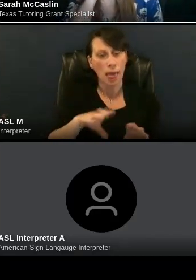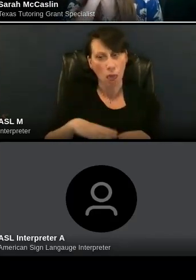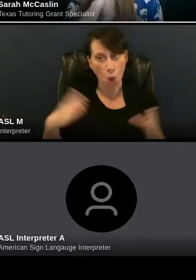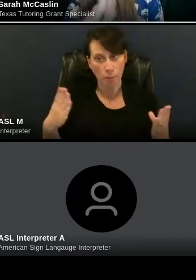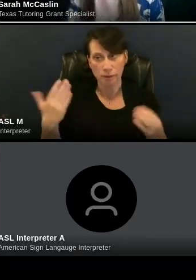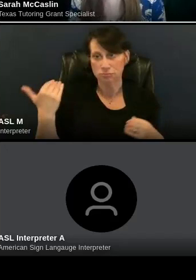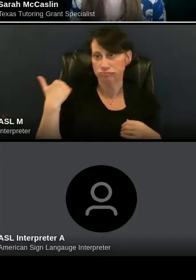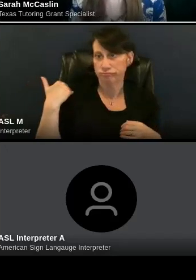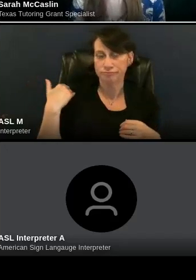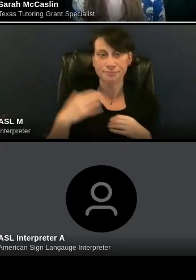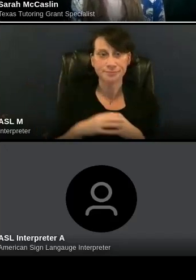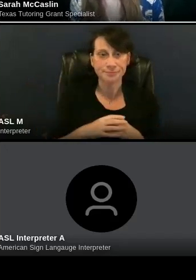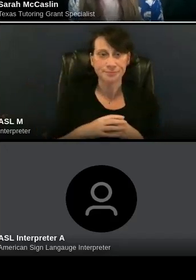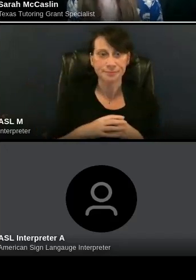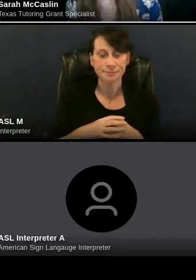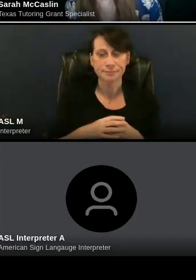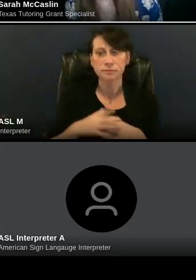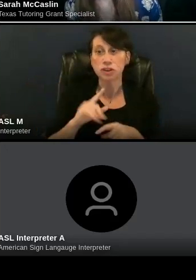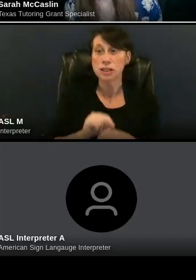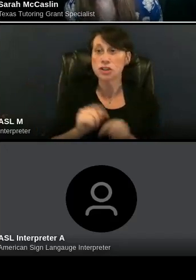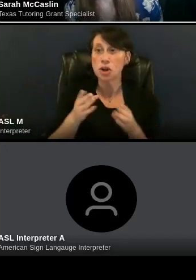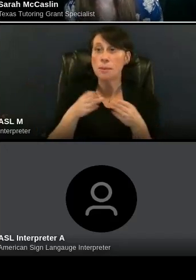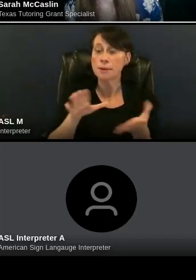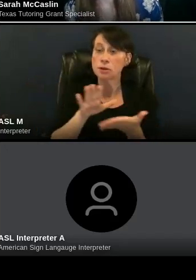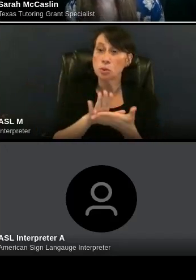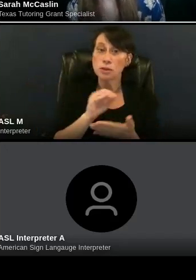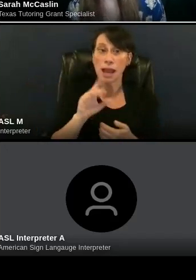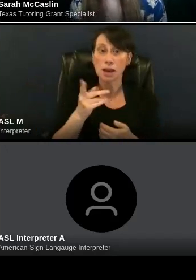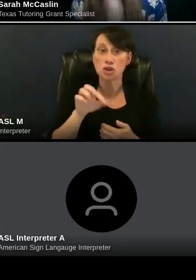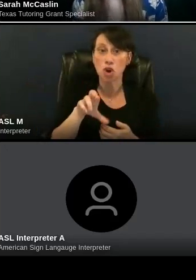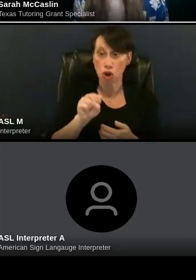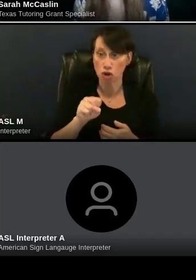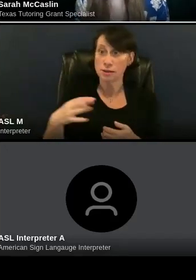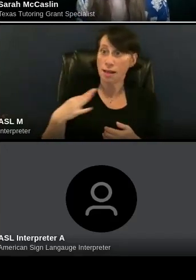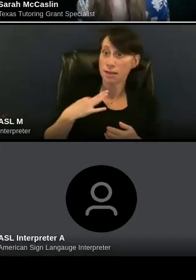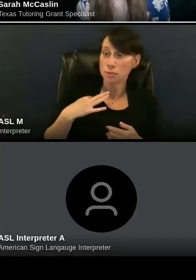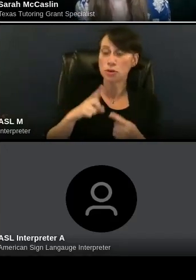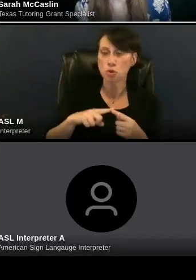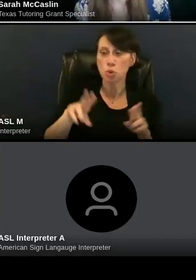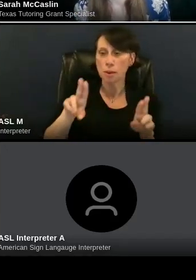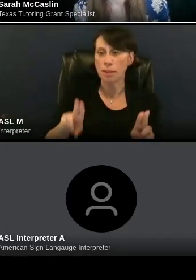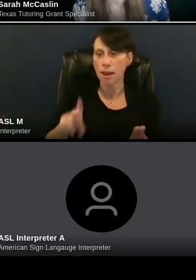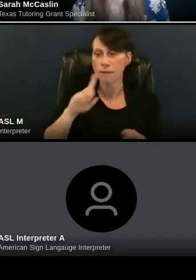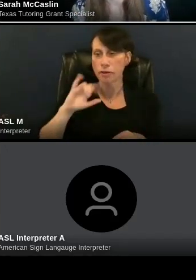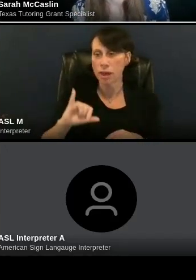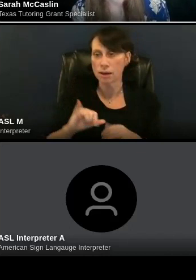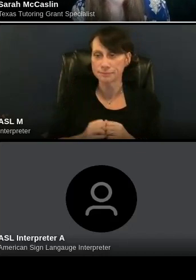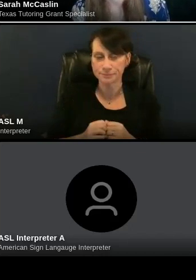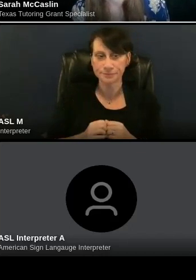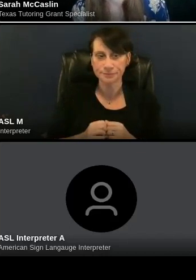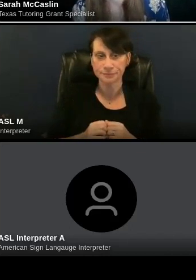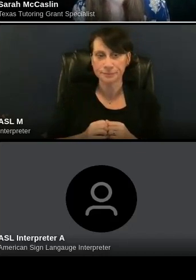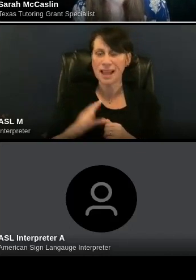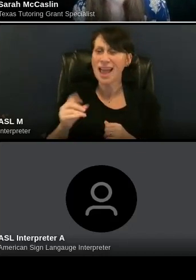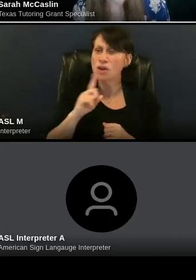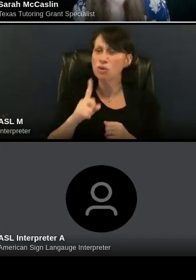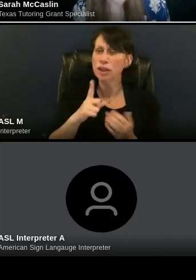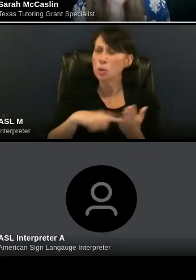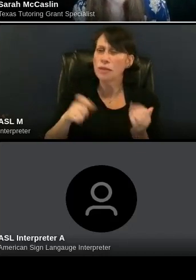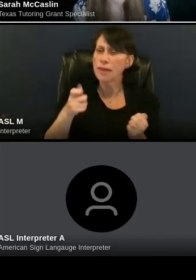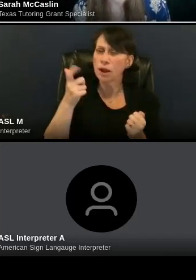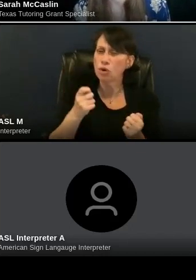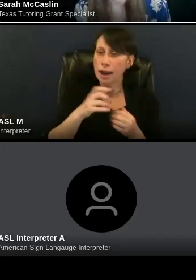up, traditional public schools and charters were eligible to apply. And really what this